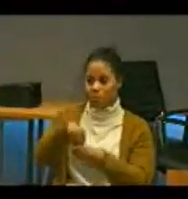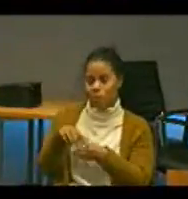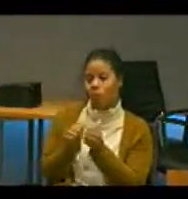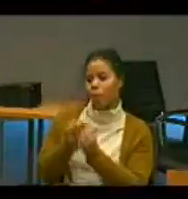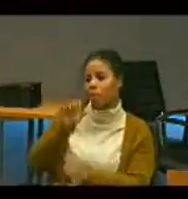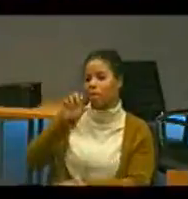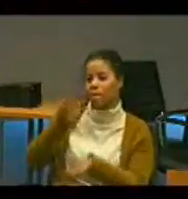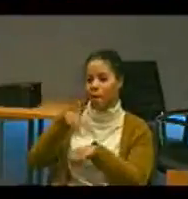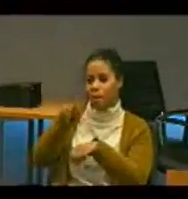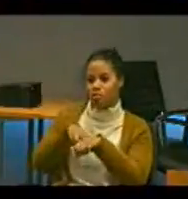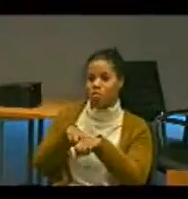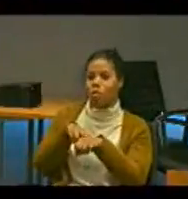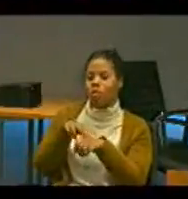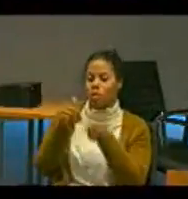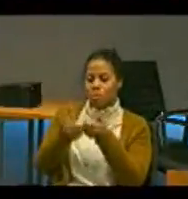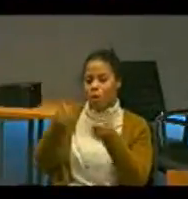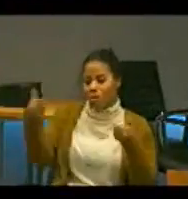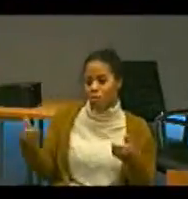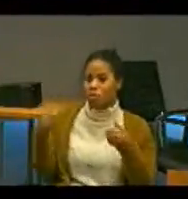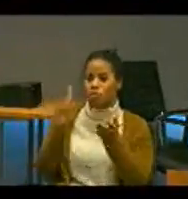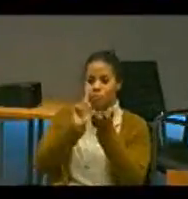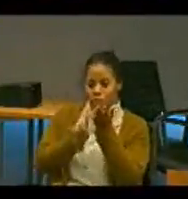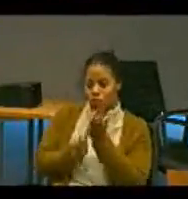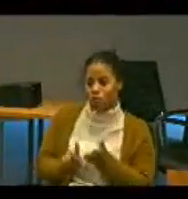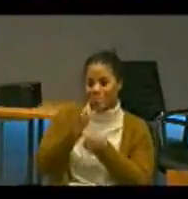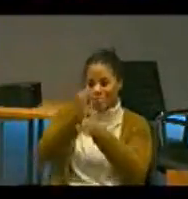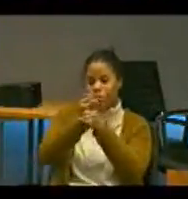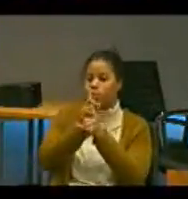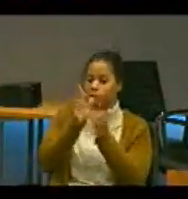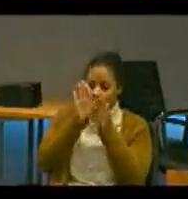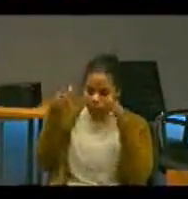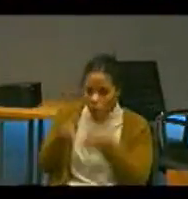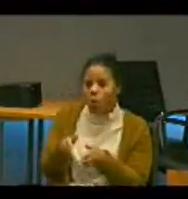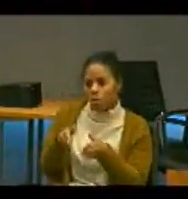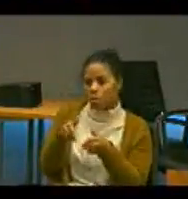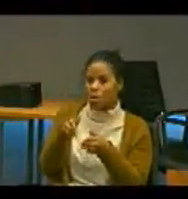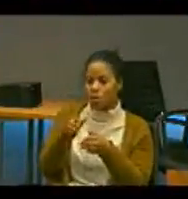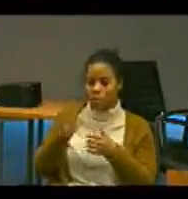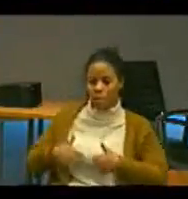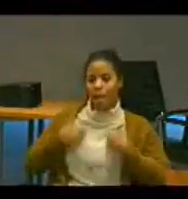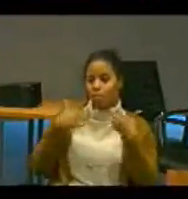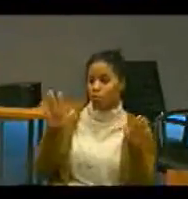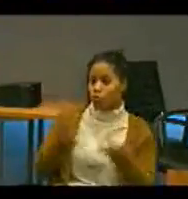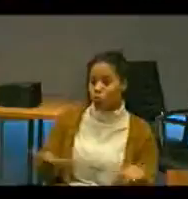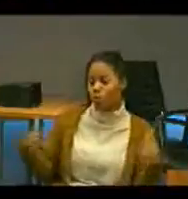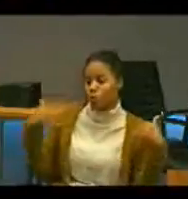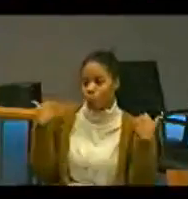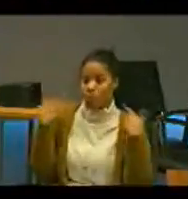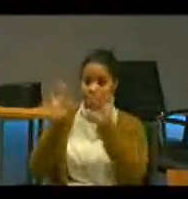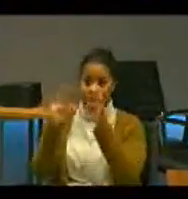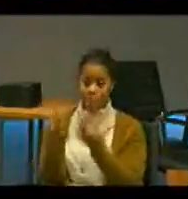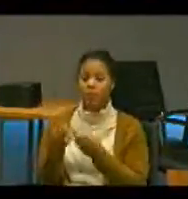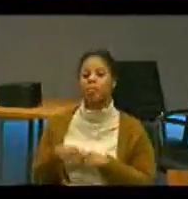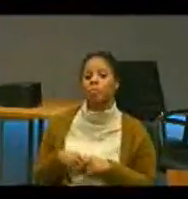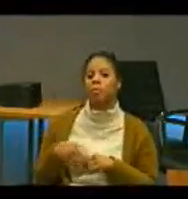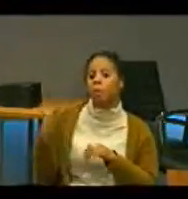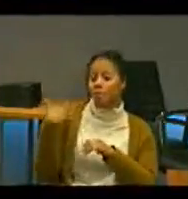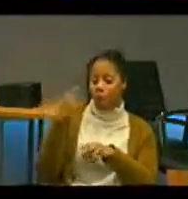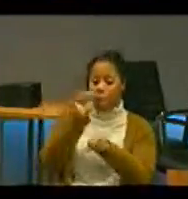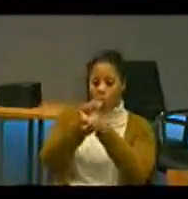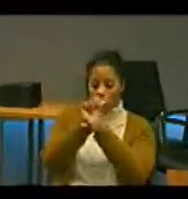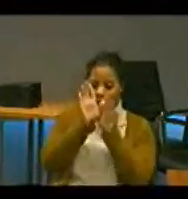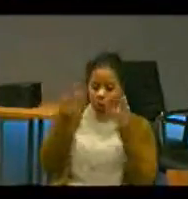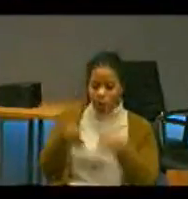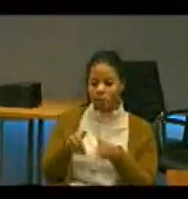nonpartisan research institute devoted to improving the lives of children, youth, and families. Previously, I served as an advisor in the